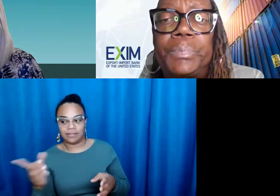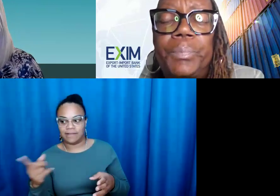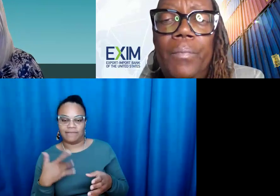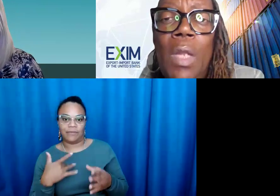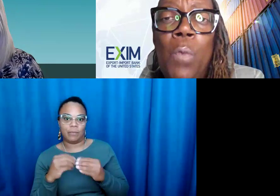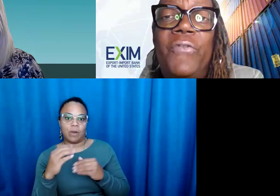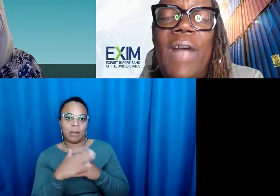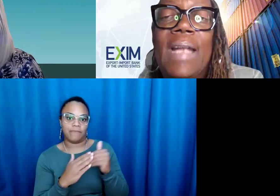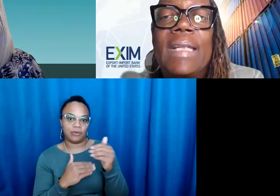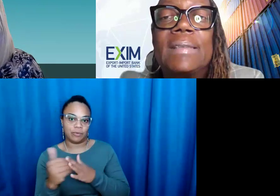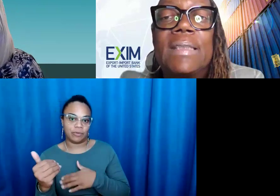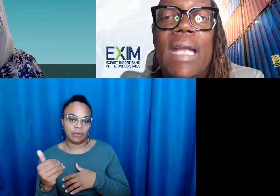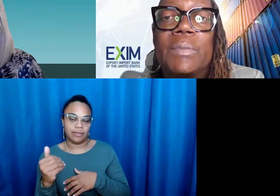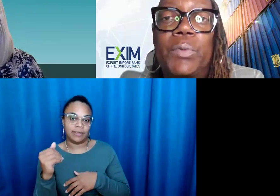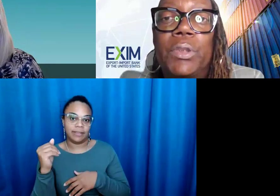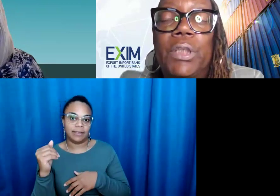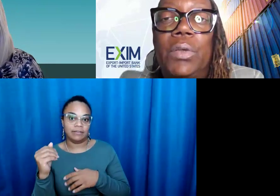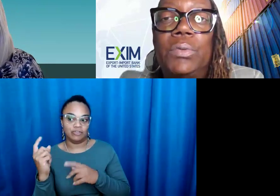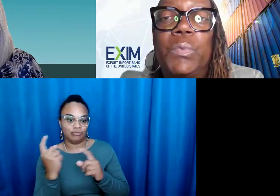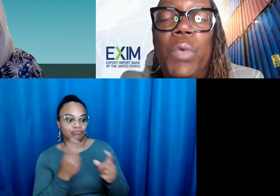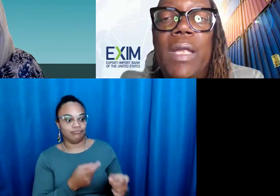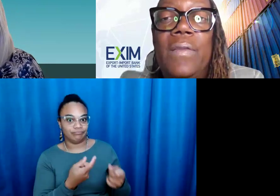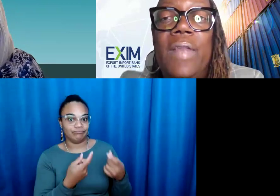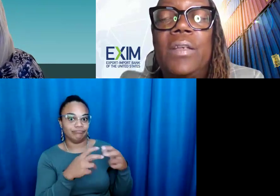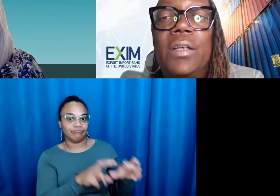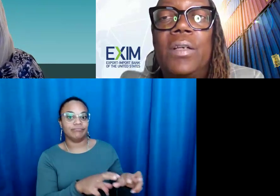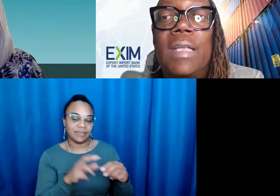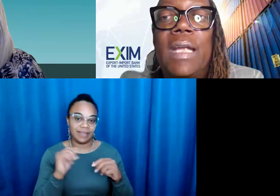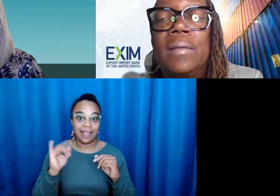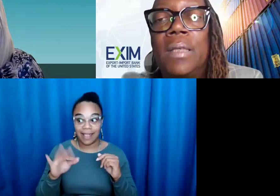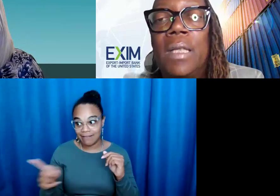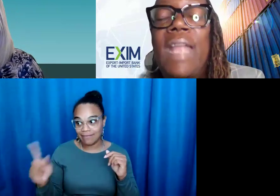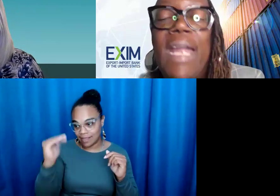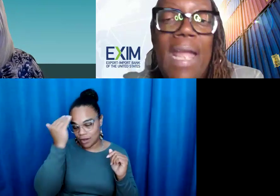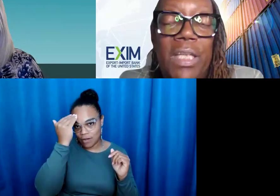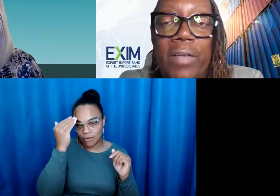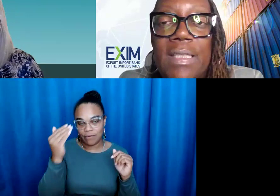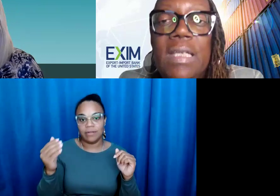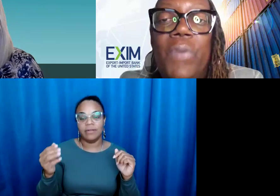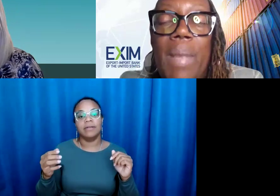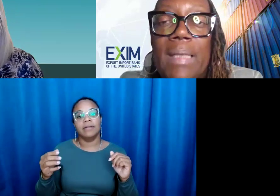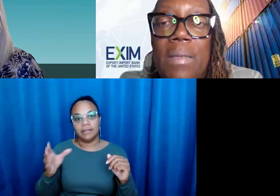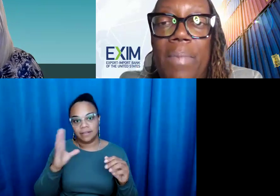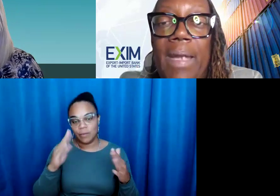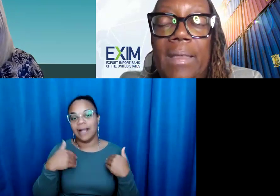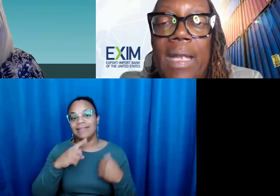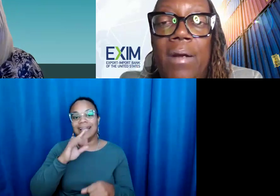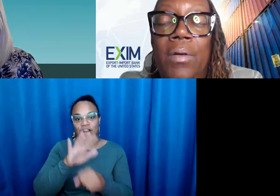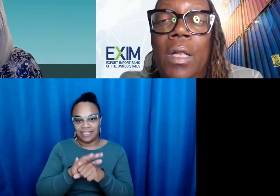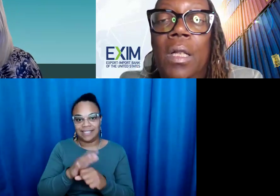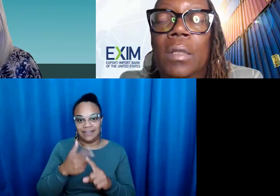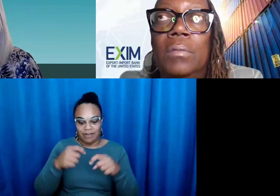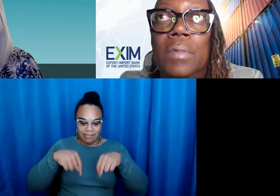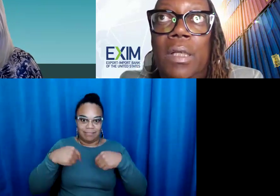comfortable with financing export loans when they know that they have the guarantee from EXIM Bank.